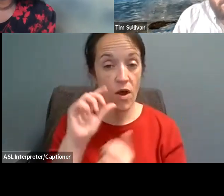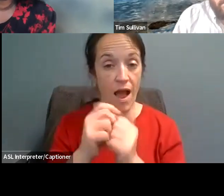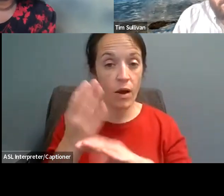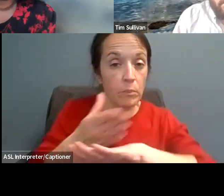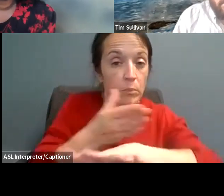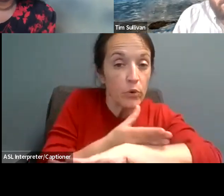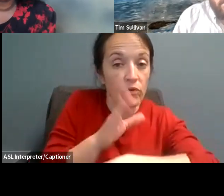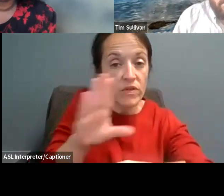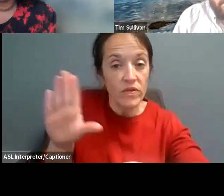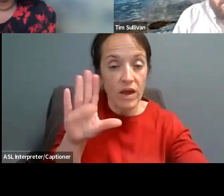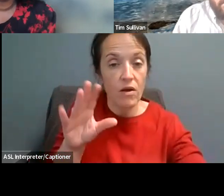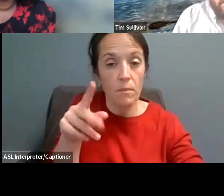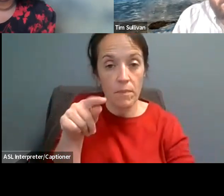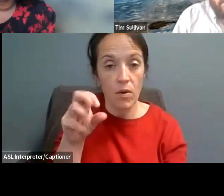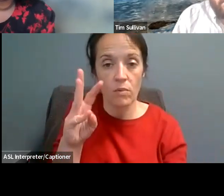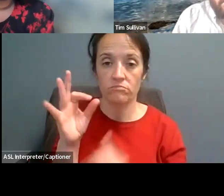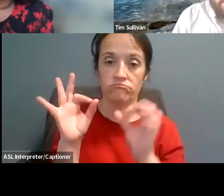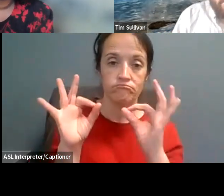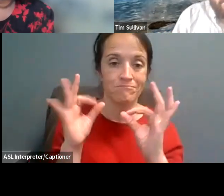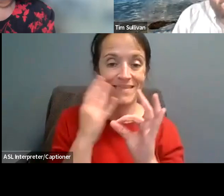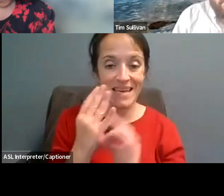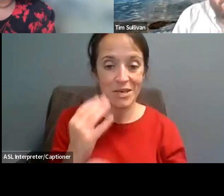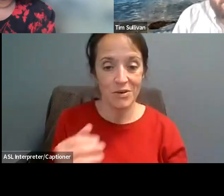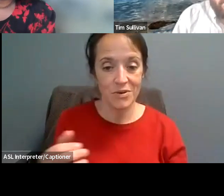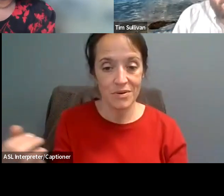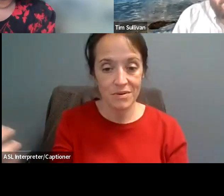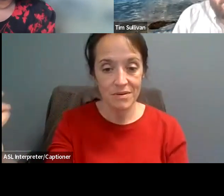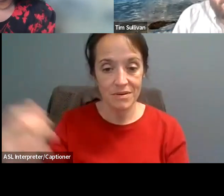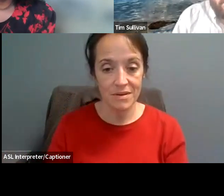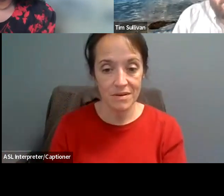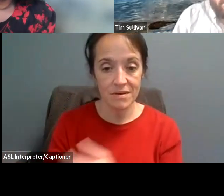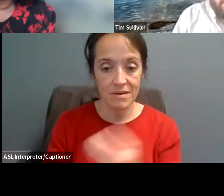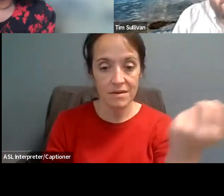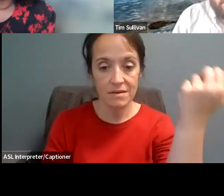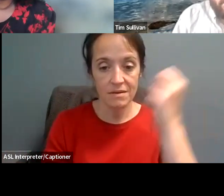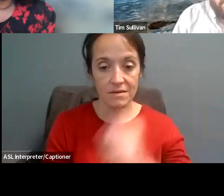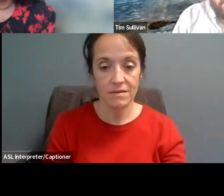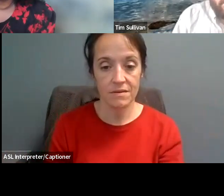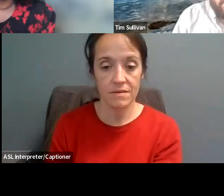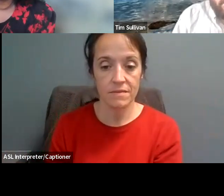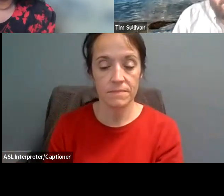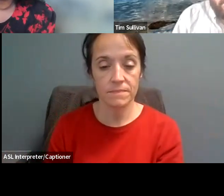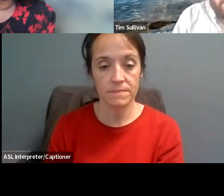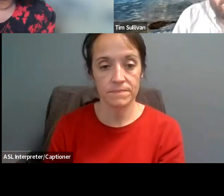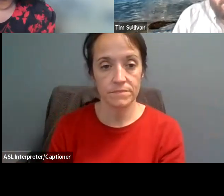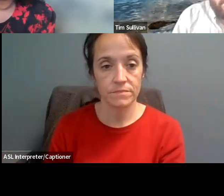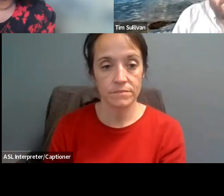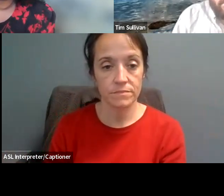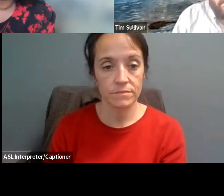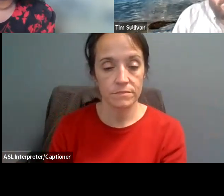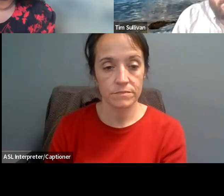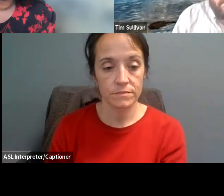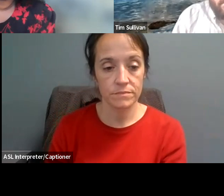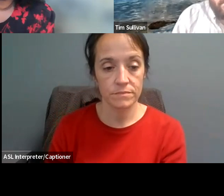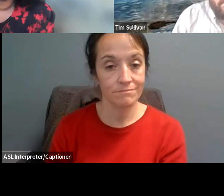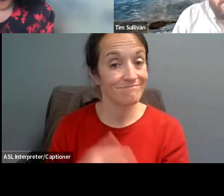to include that information. Wonderful. So no, we did not get any questions at this point. So we're going to go